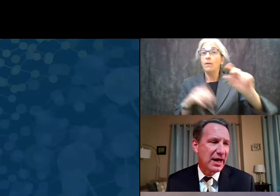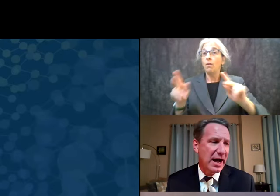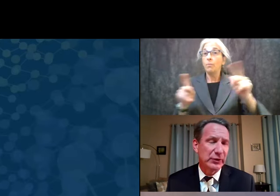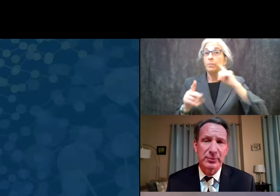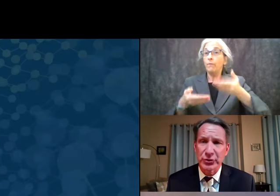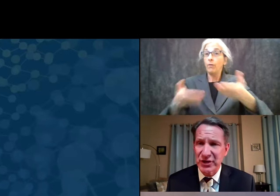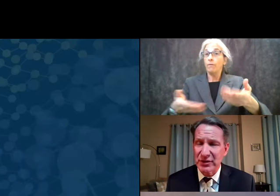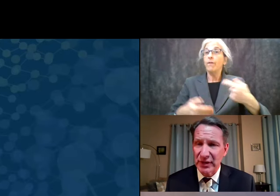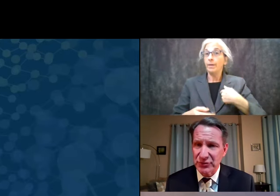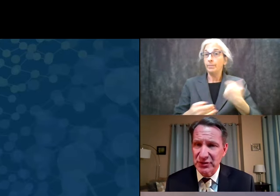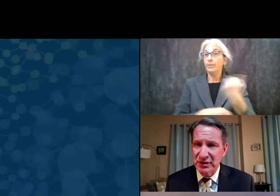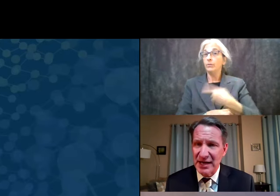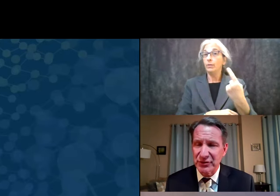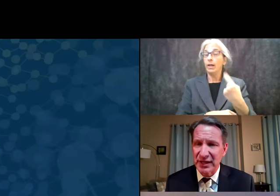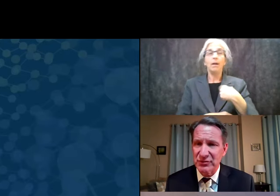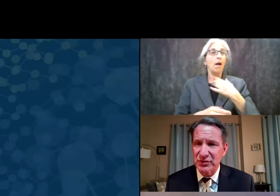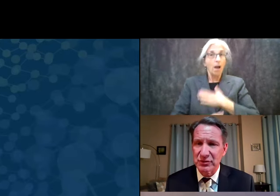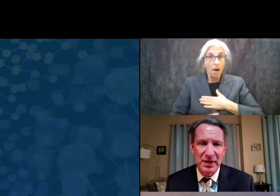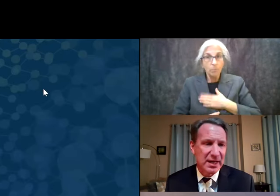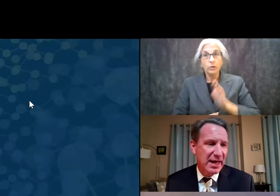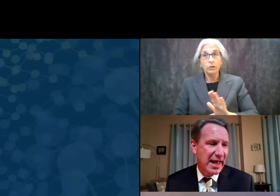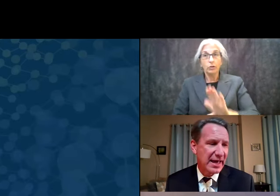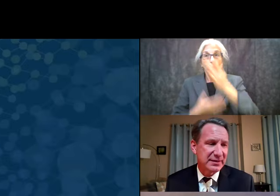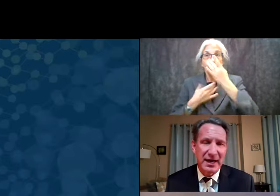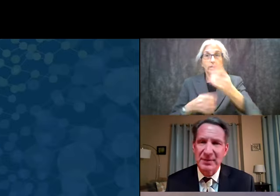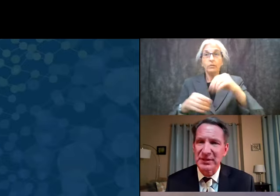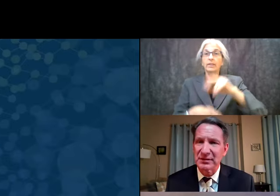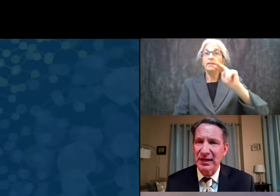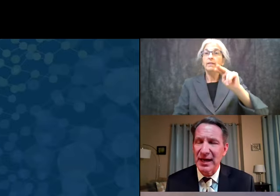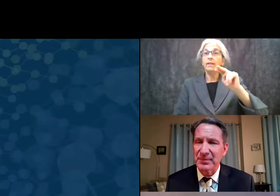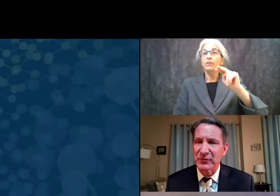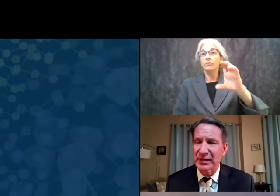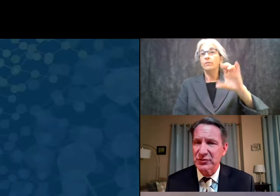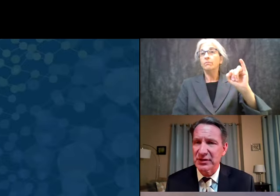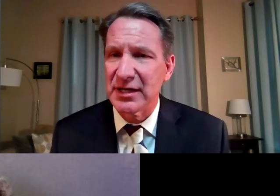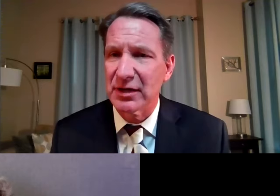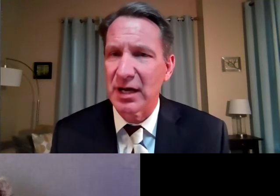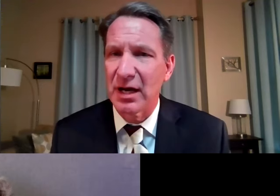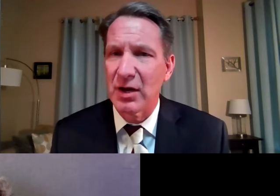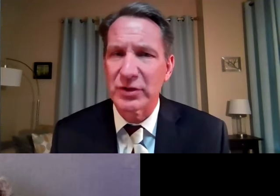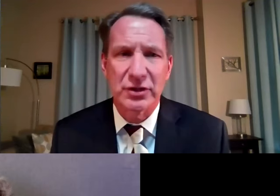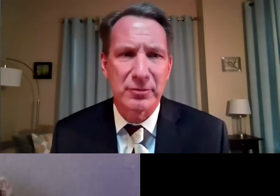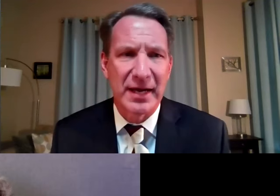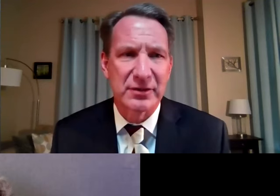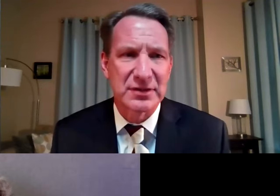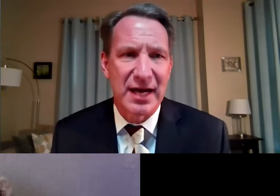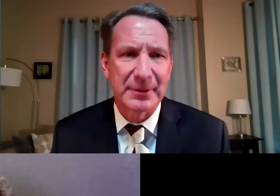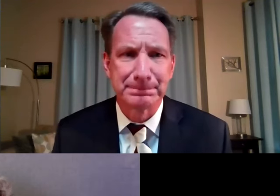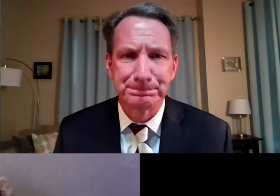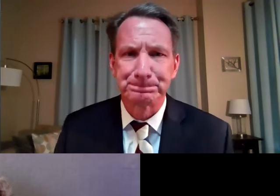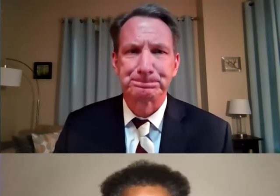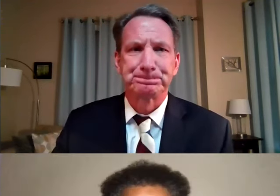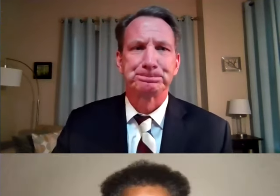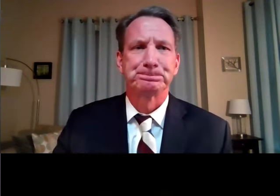And I really appreciate your interest in the National Cancer Institute. And I'd be really interested in hearing what's on your mind on this